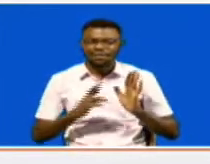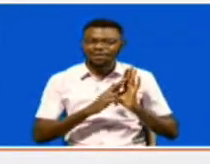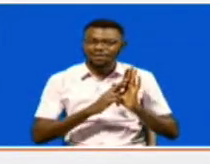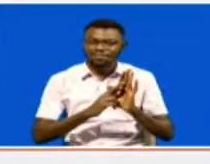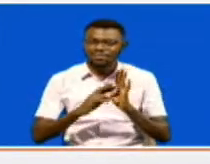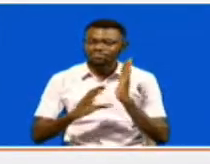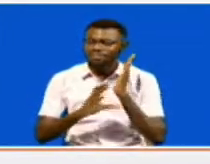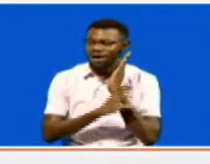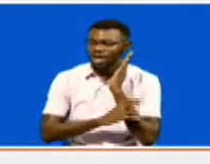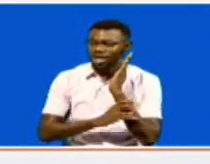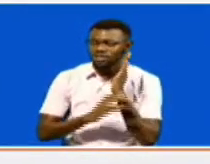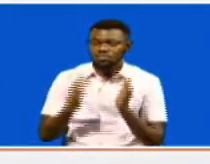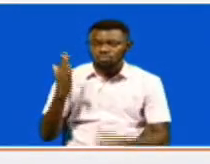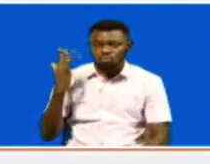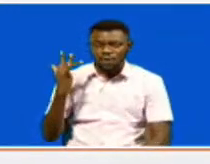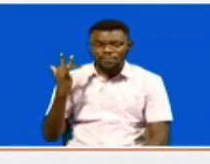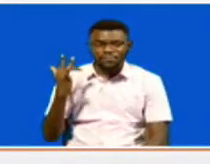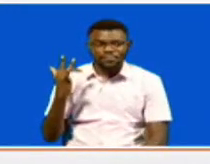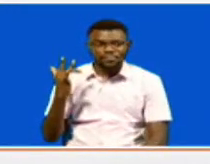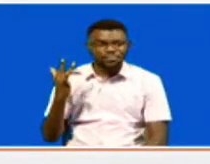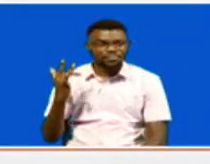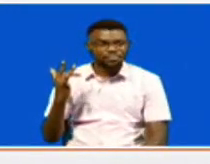because